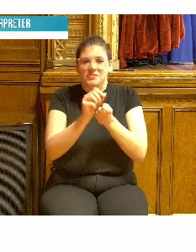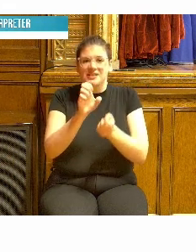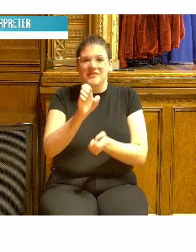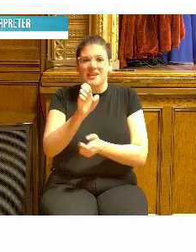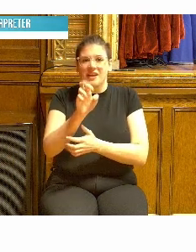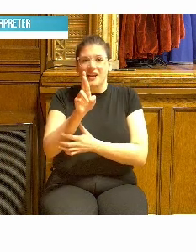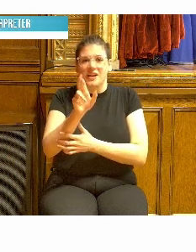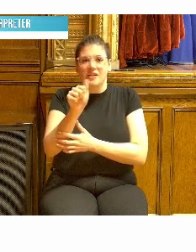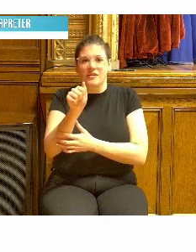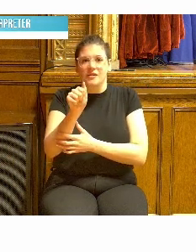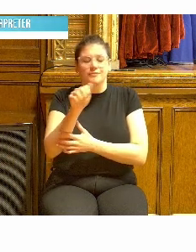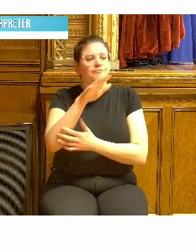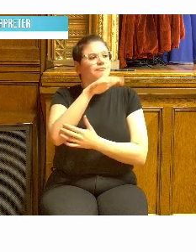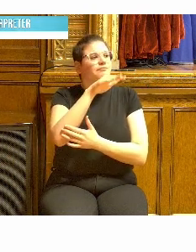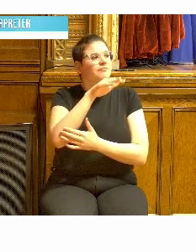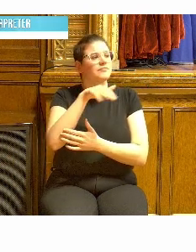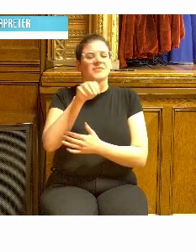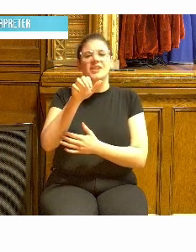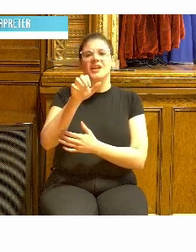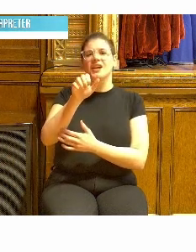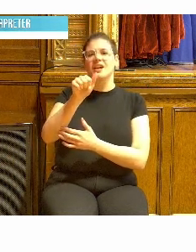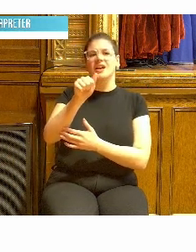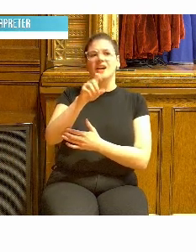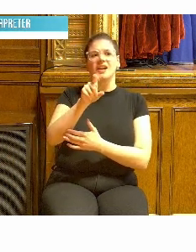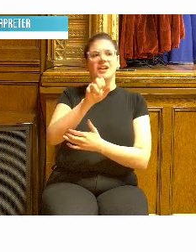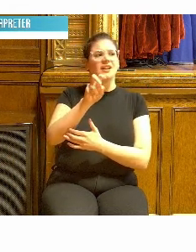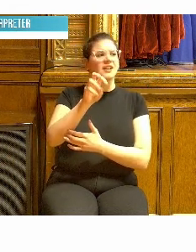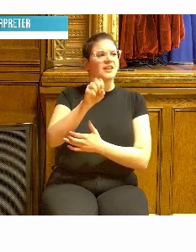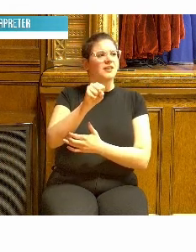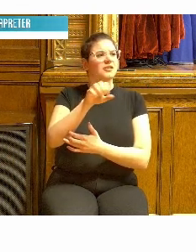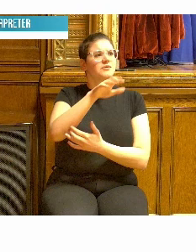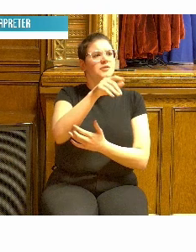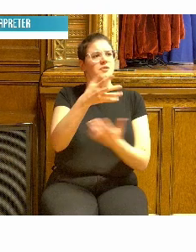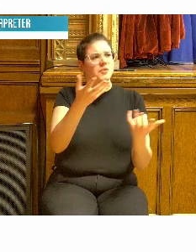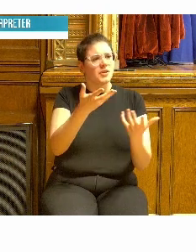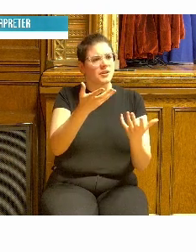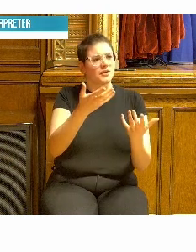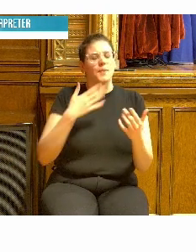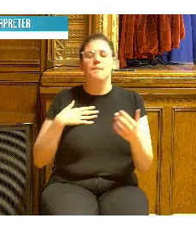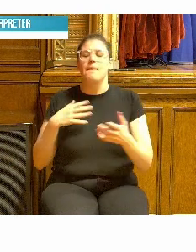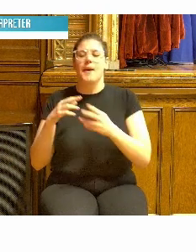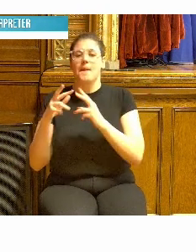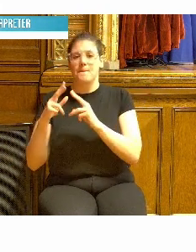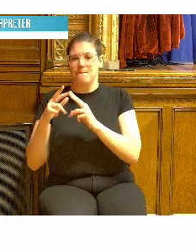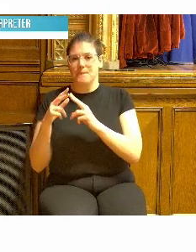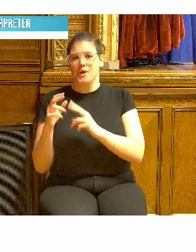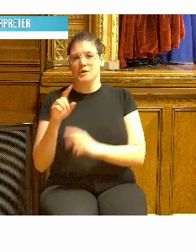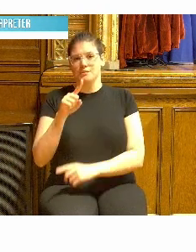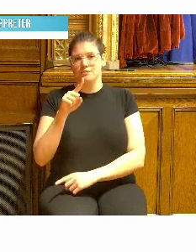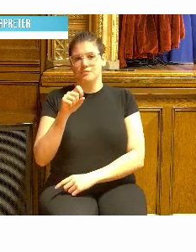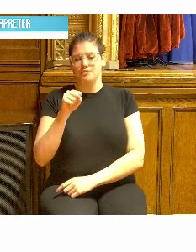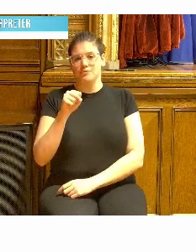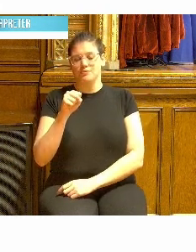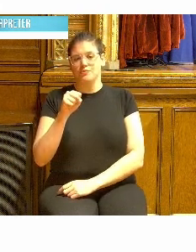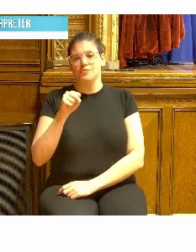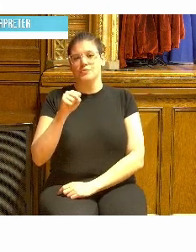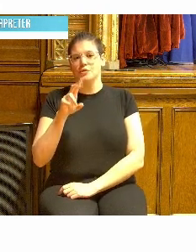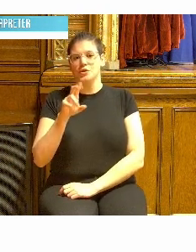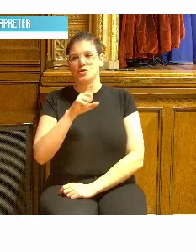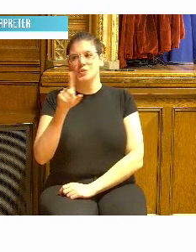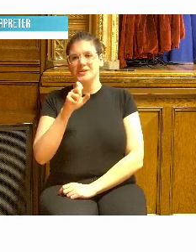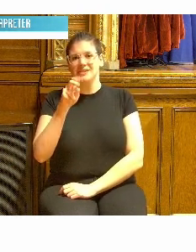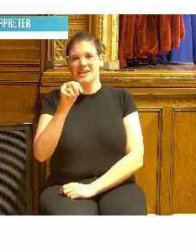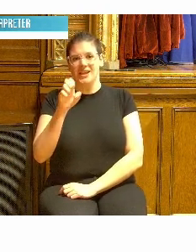Elder Asa, you still here, was mentioning, my partner Suzanne and I have been working on the reconnecting communities and the inner